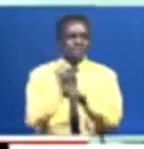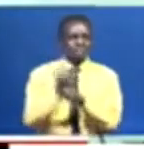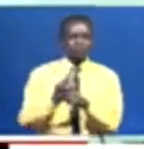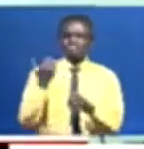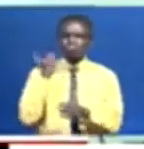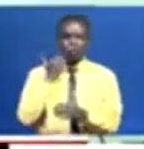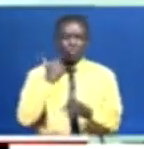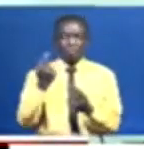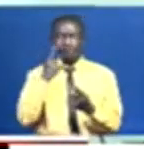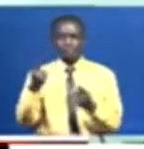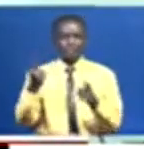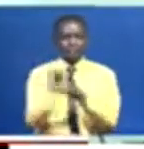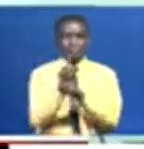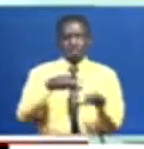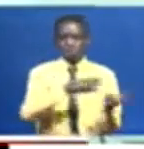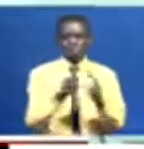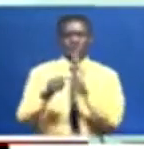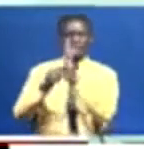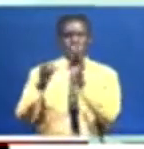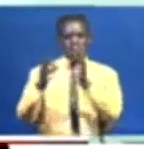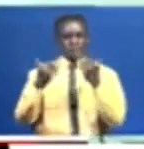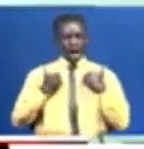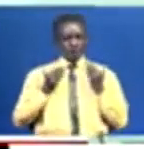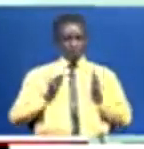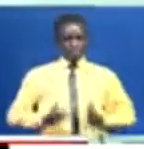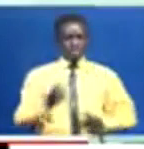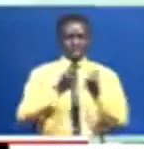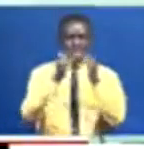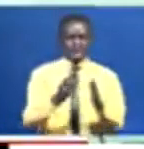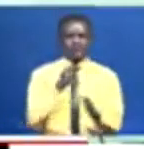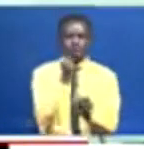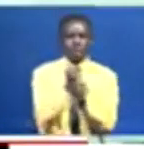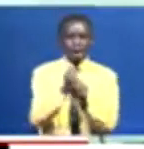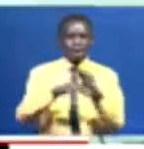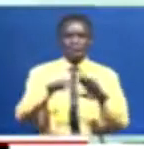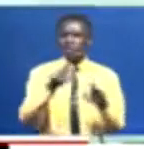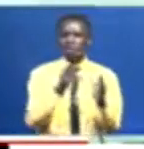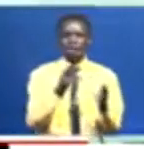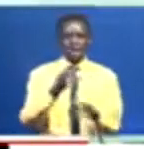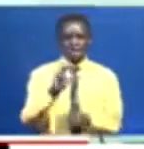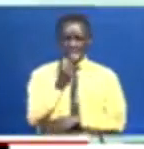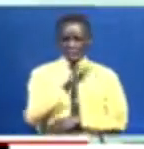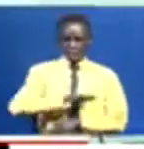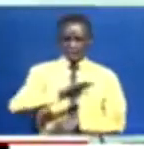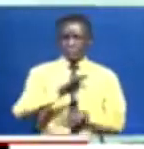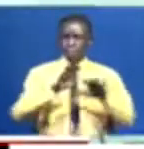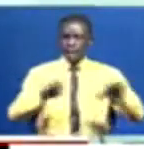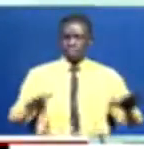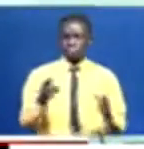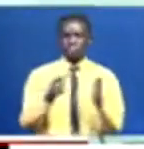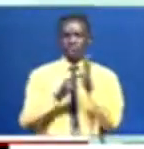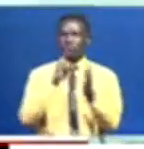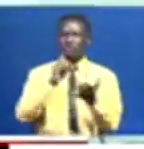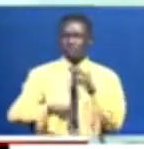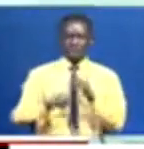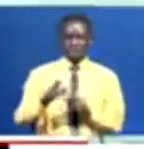had a retailer operating within the local market, put out a statement and saying they've been hacked. So, from